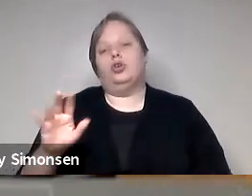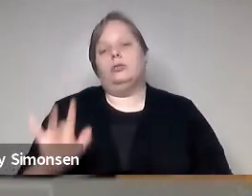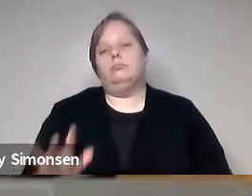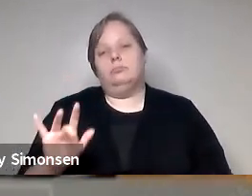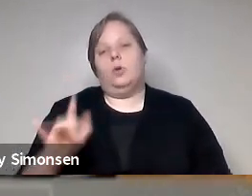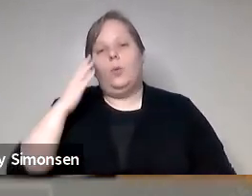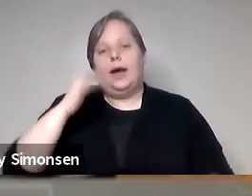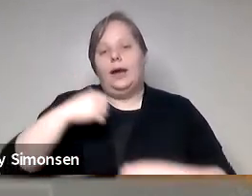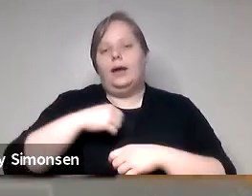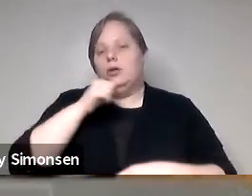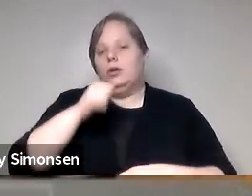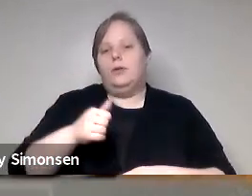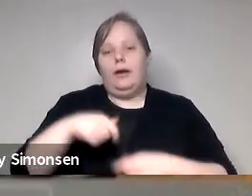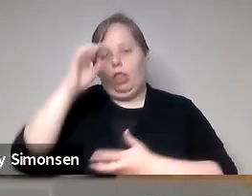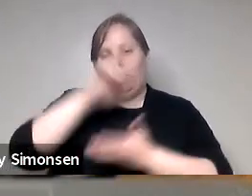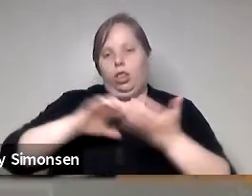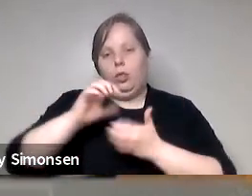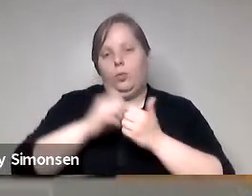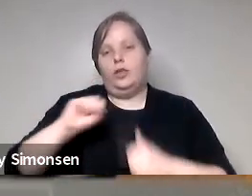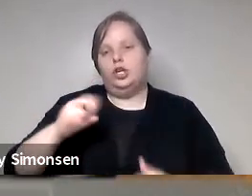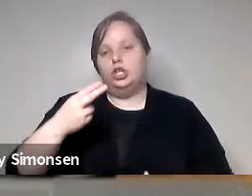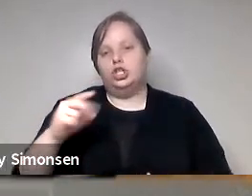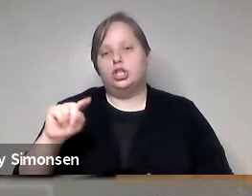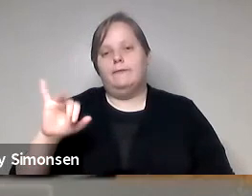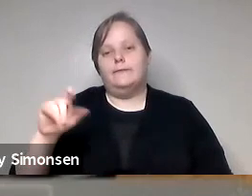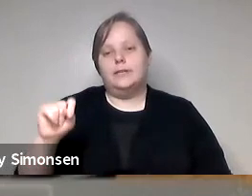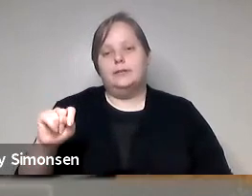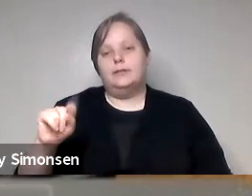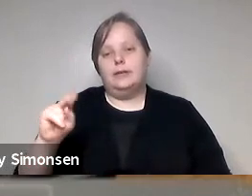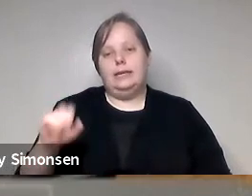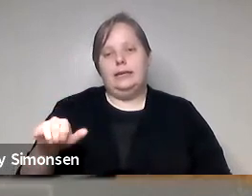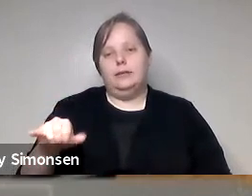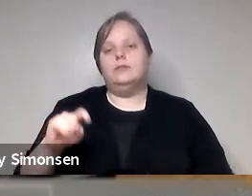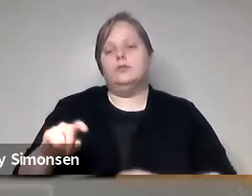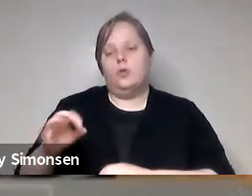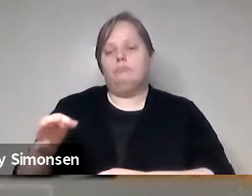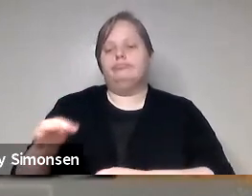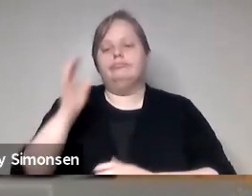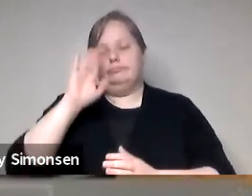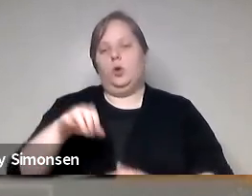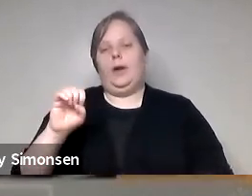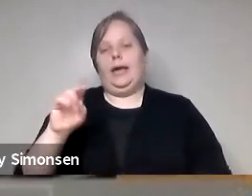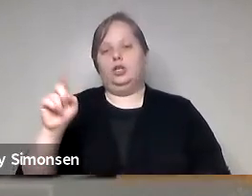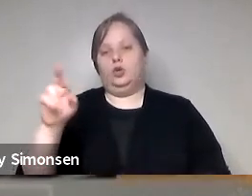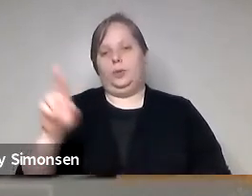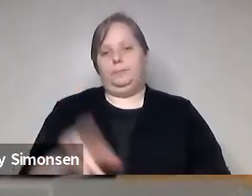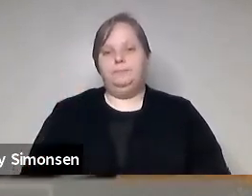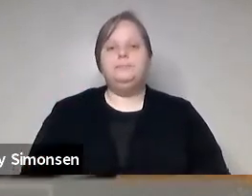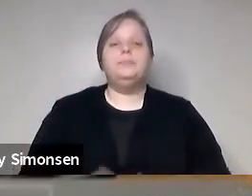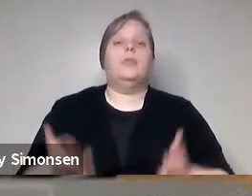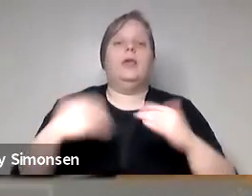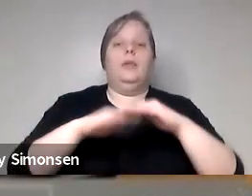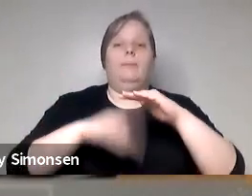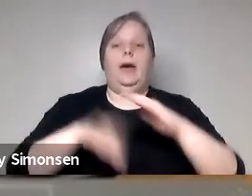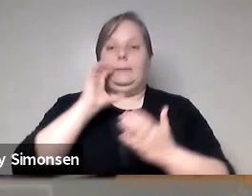the shift key. They feel that dot when they bring their pinky over. Moving down, we